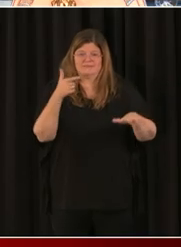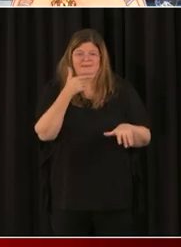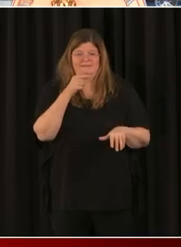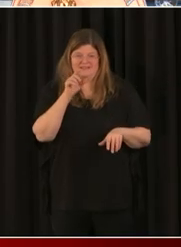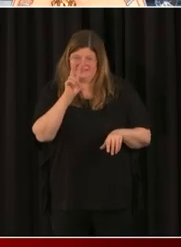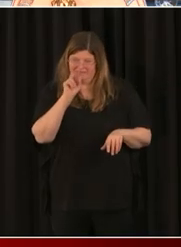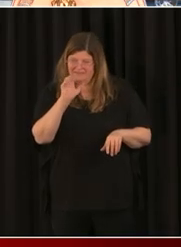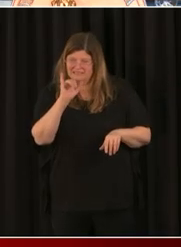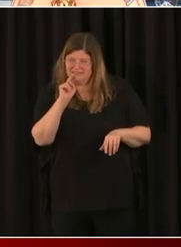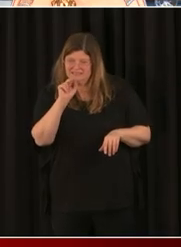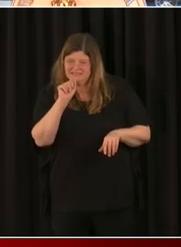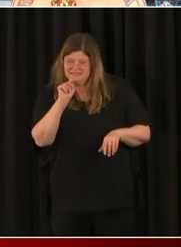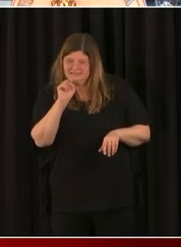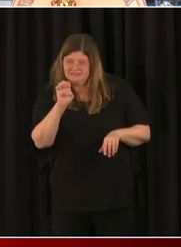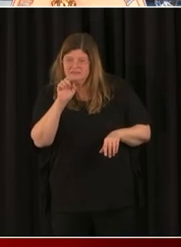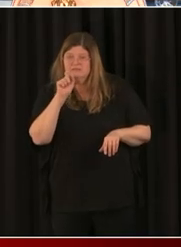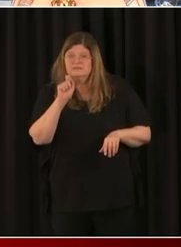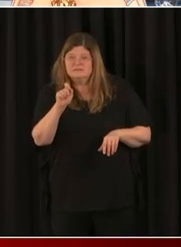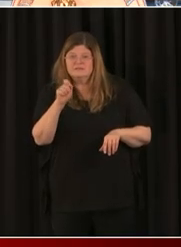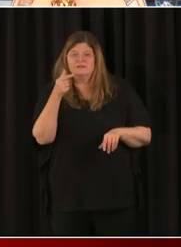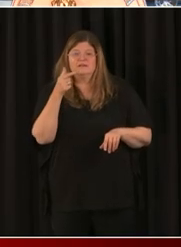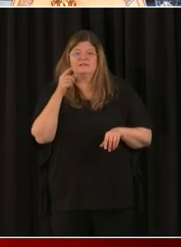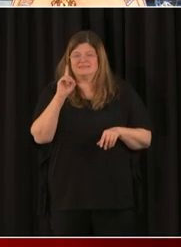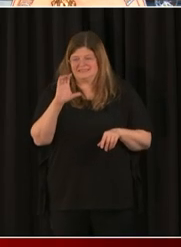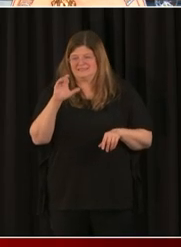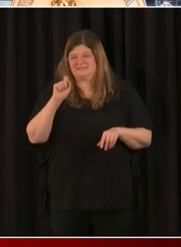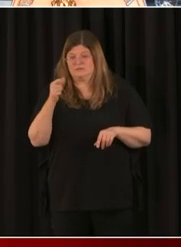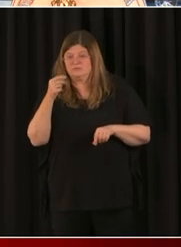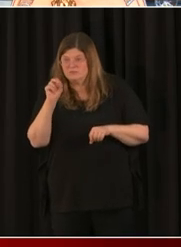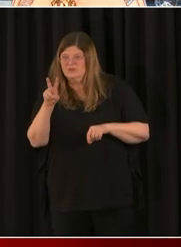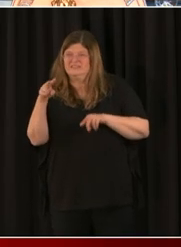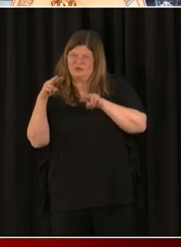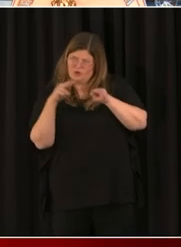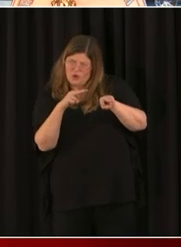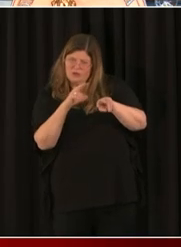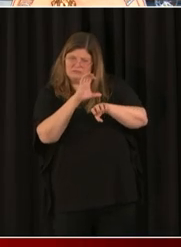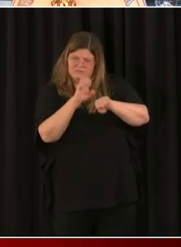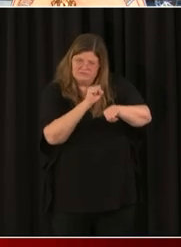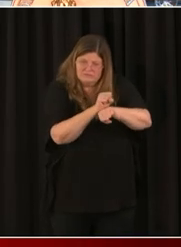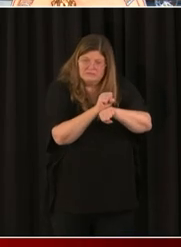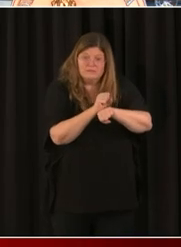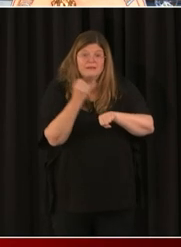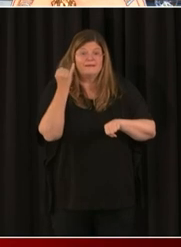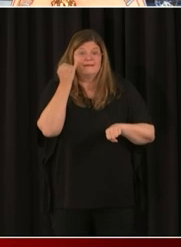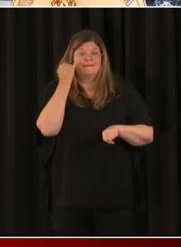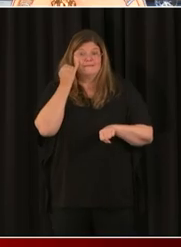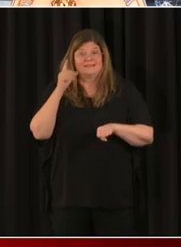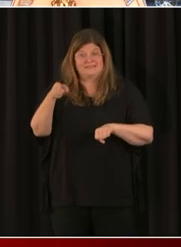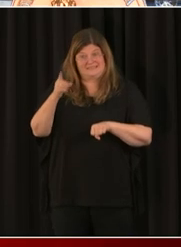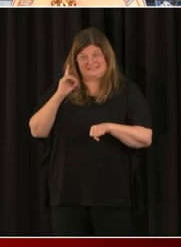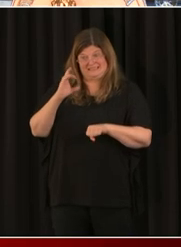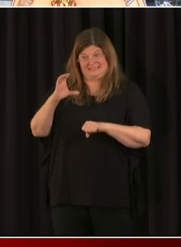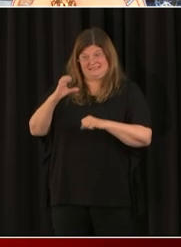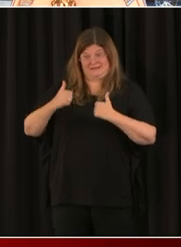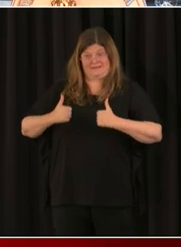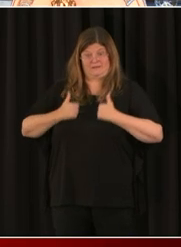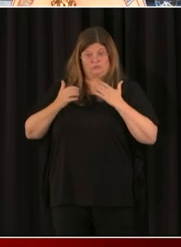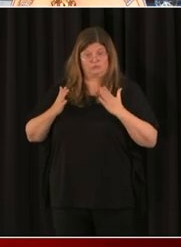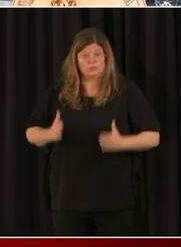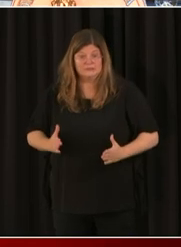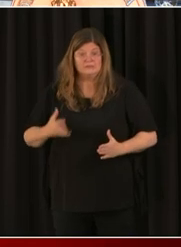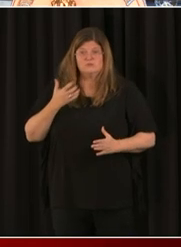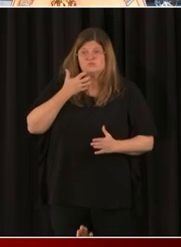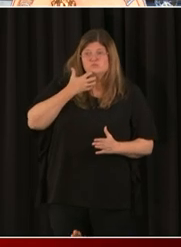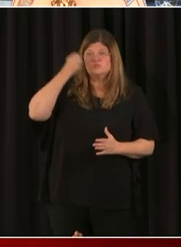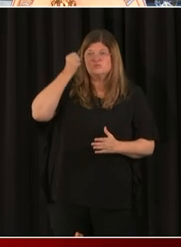scheduling system to DC residents who are 65 and older. By the week of January 25th, we